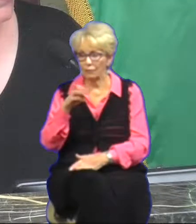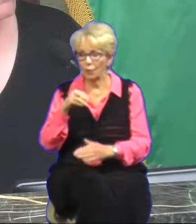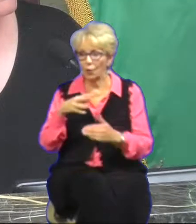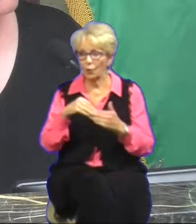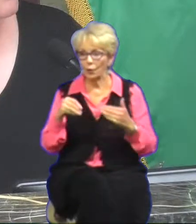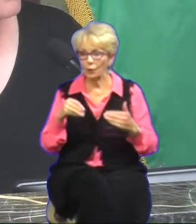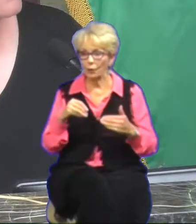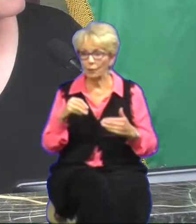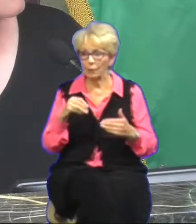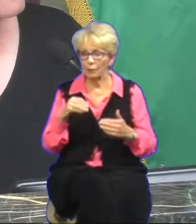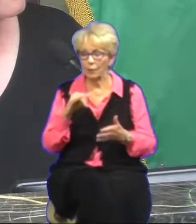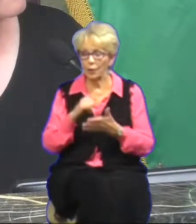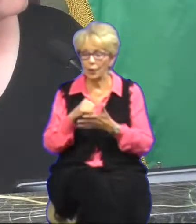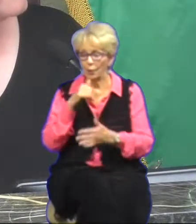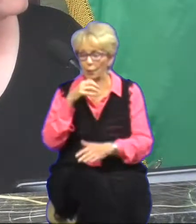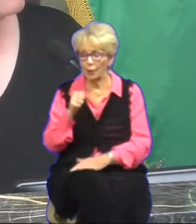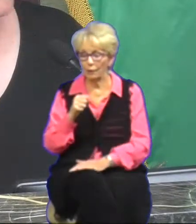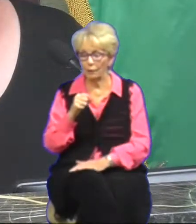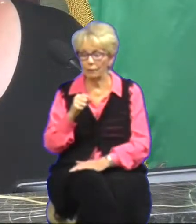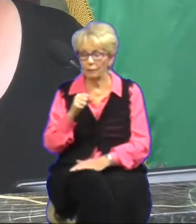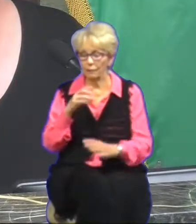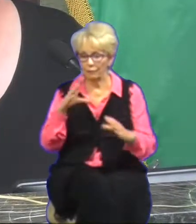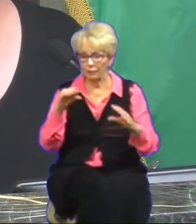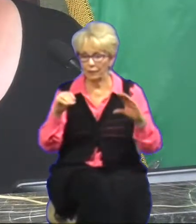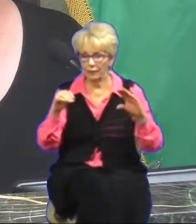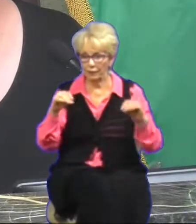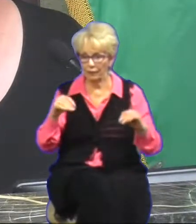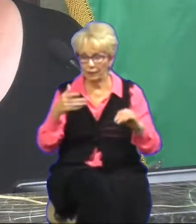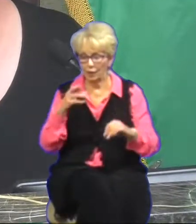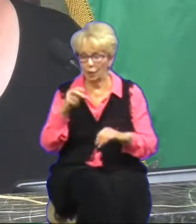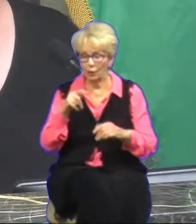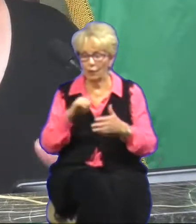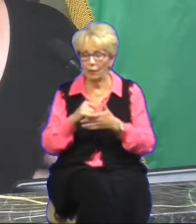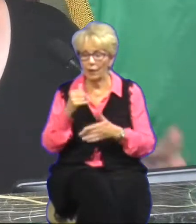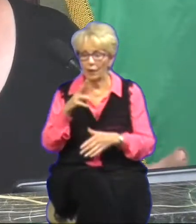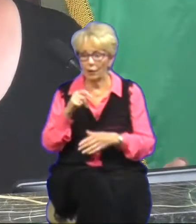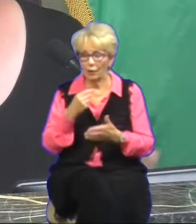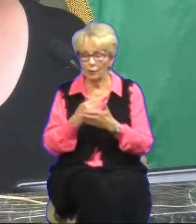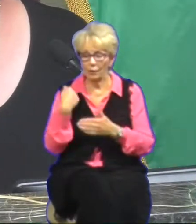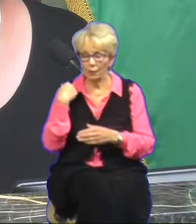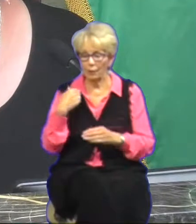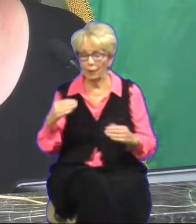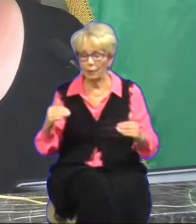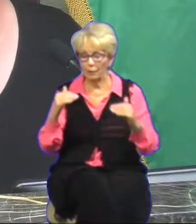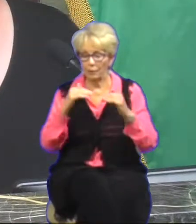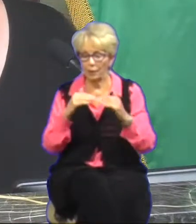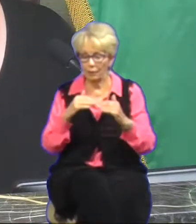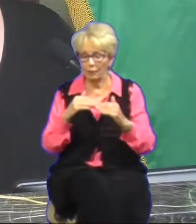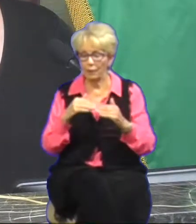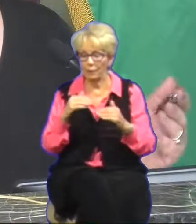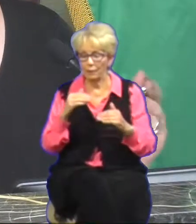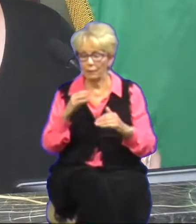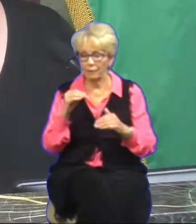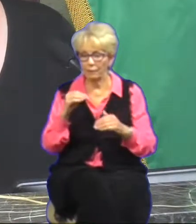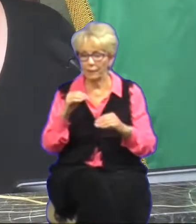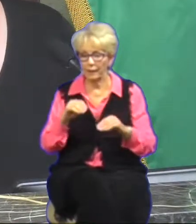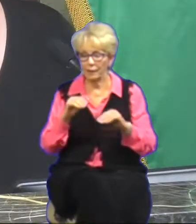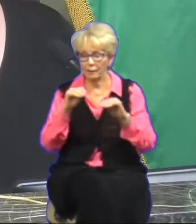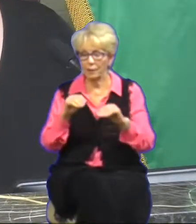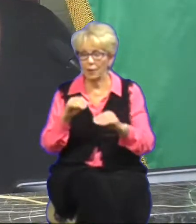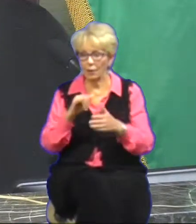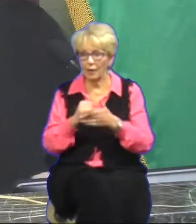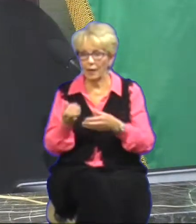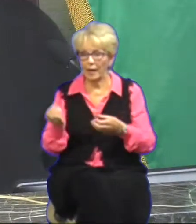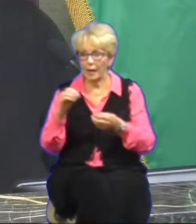$277,540, which is a 50-50 grant. So that is the grant dollars. We are matching that dollar for dollar and putting in some